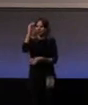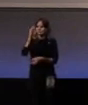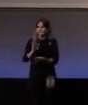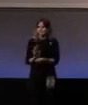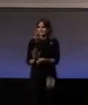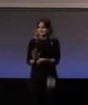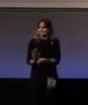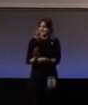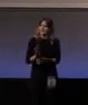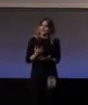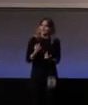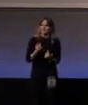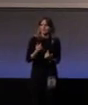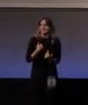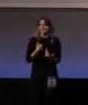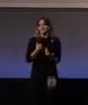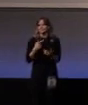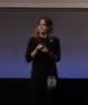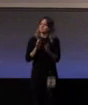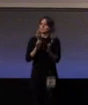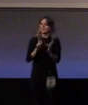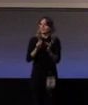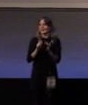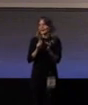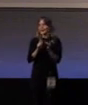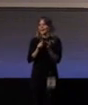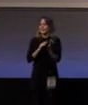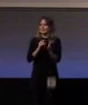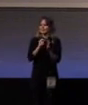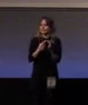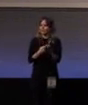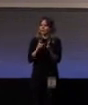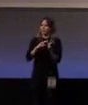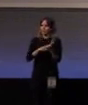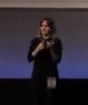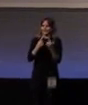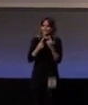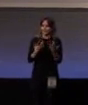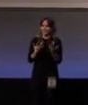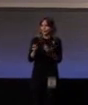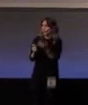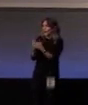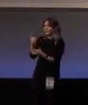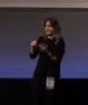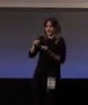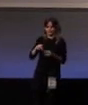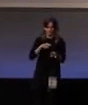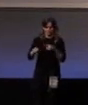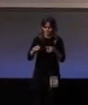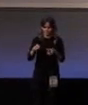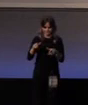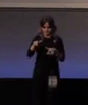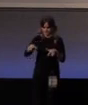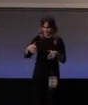this just and empirical detail what happens in de mode genres die of world population is living in zit is